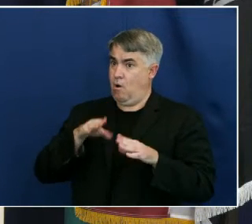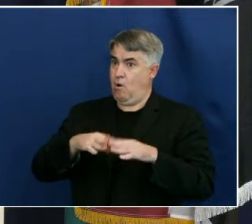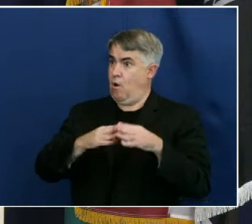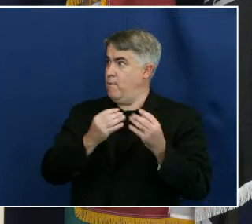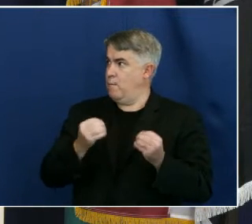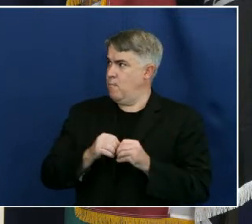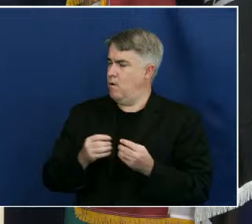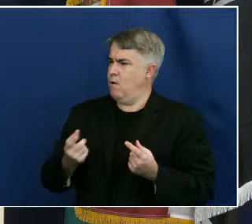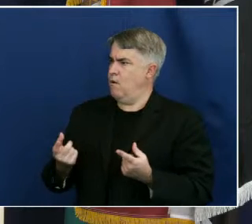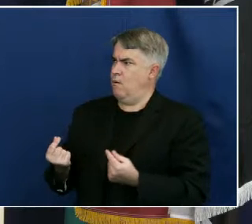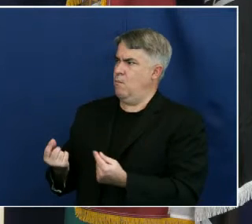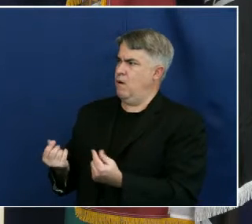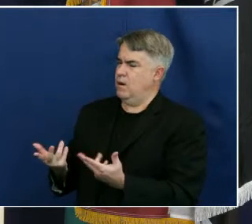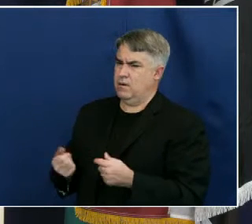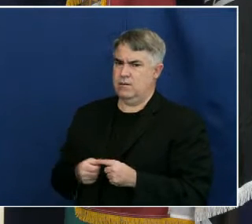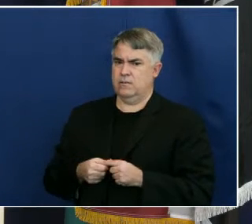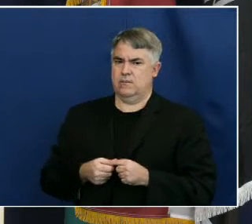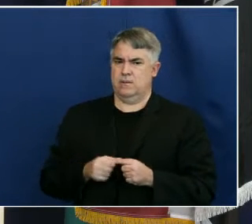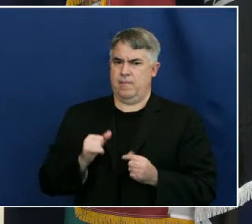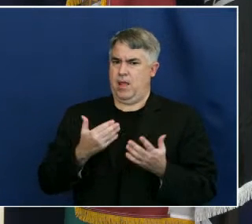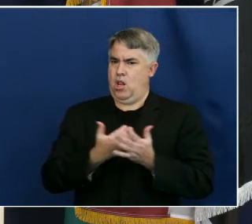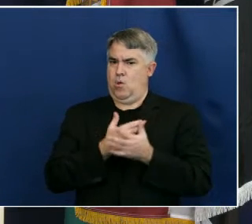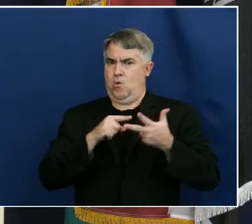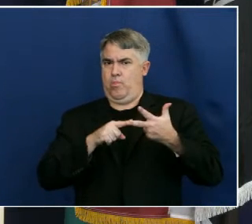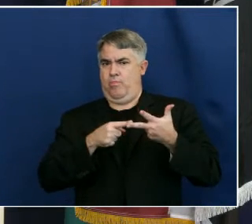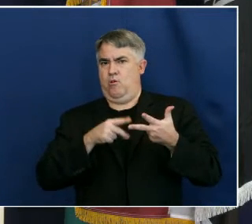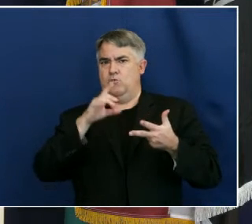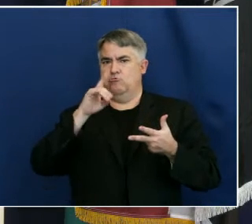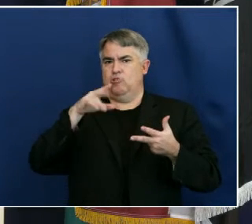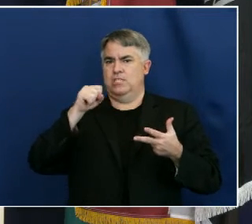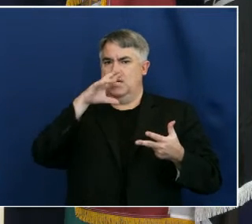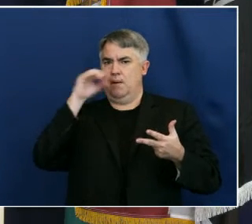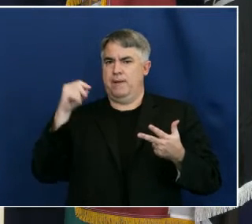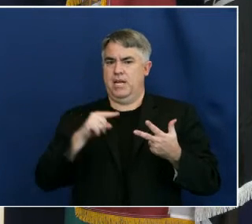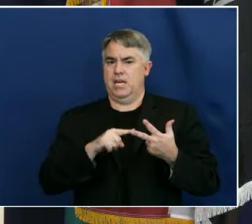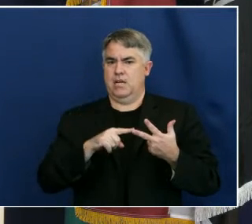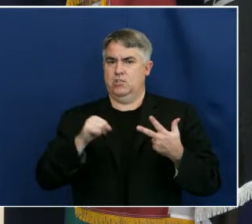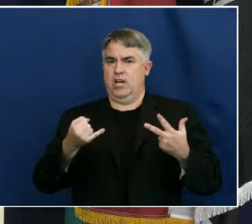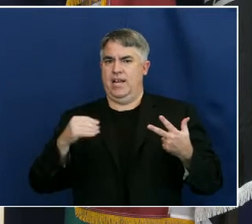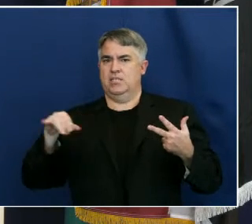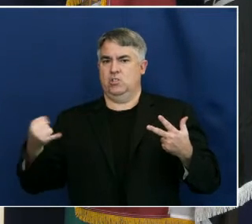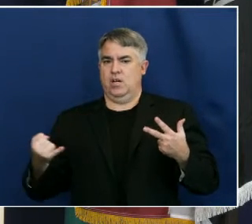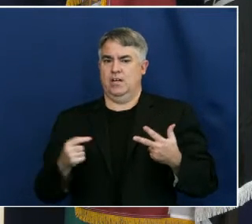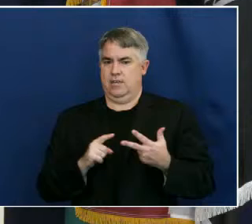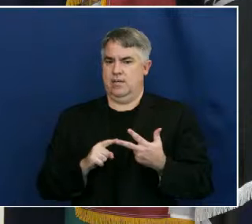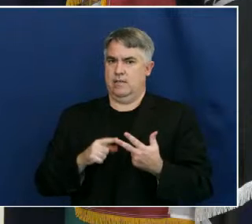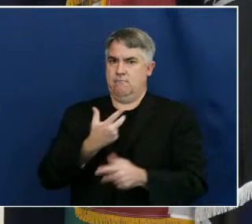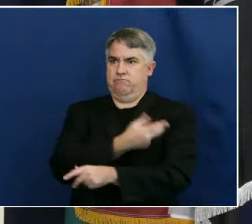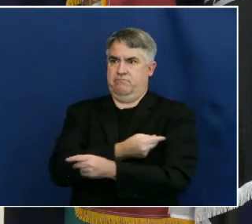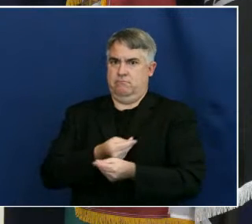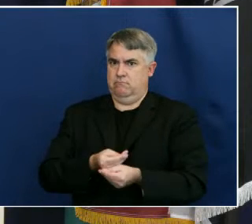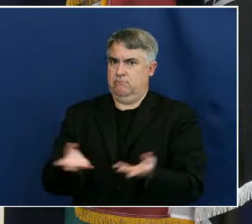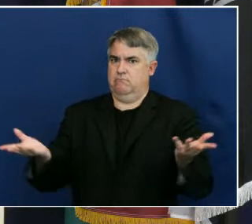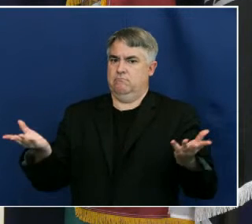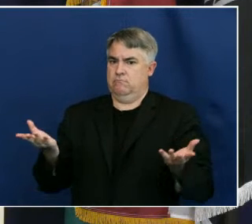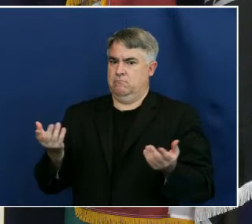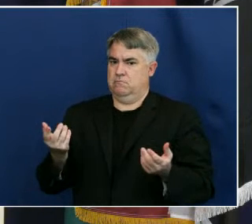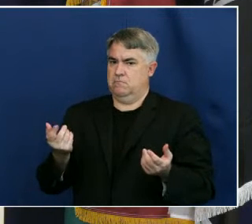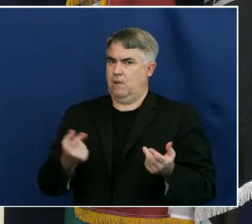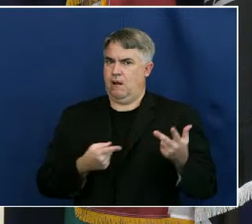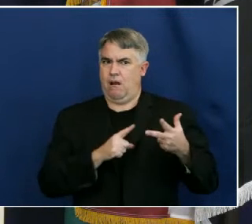doses, and where would they go? And do we have any preliminary sense of how much of that first shipment could actually come our